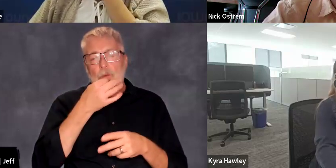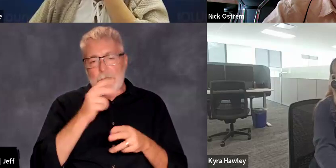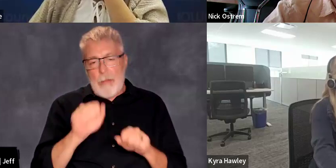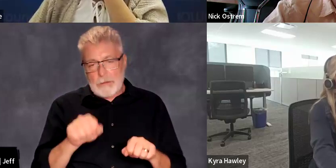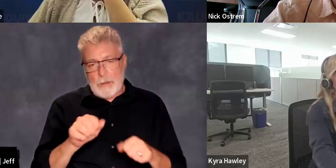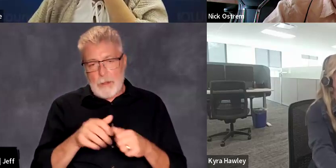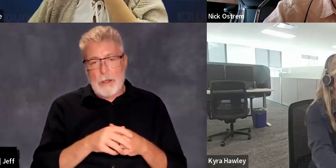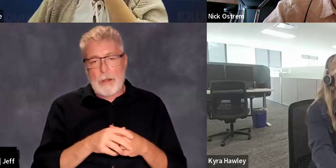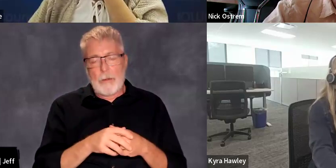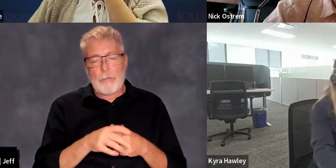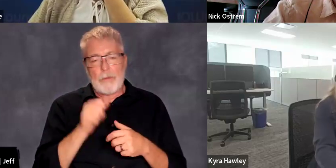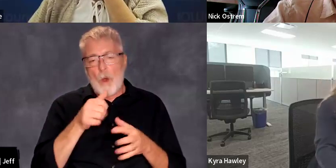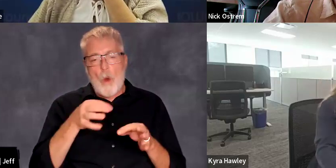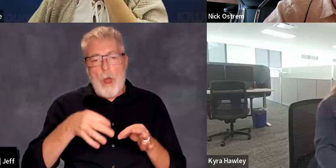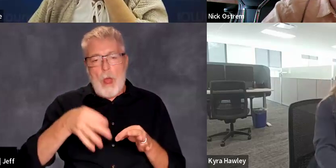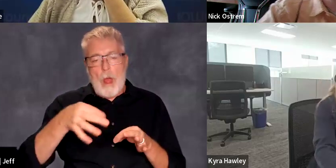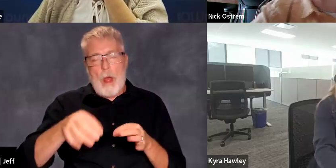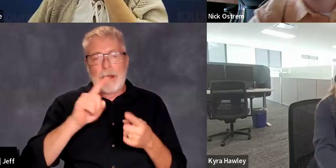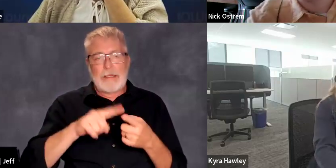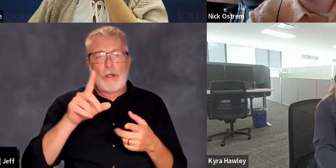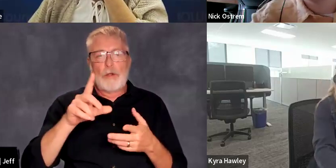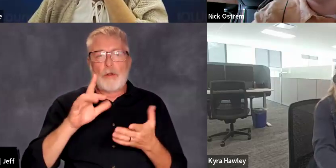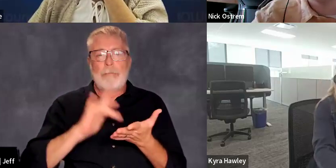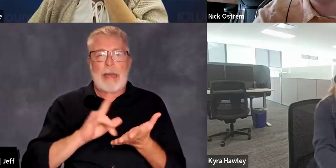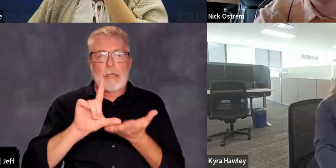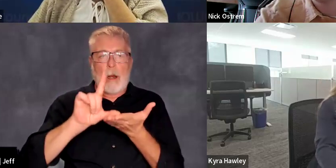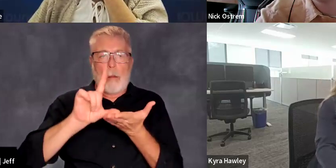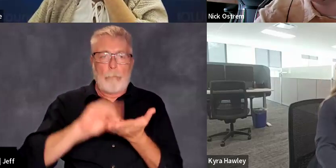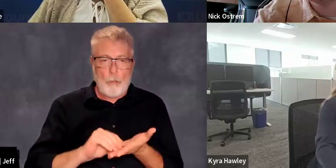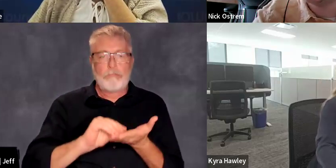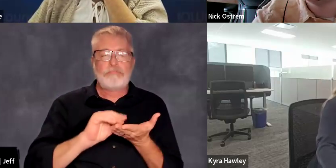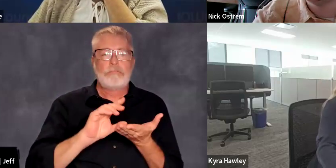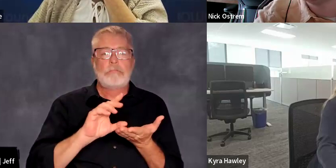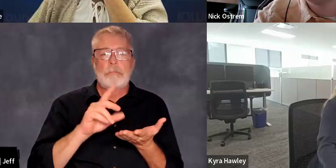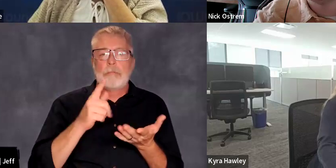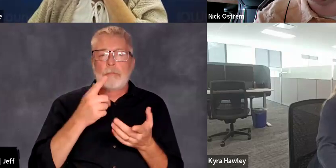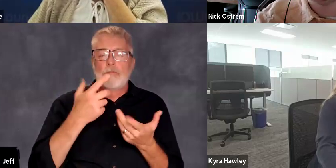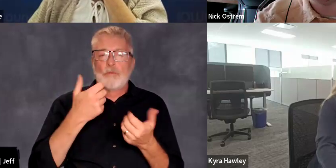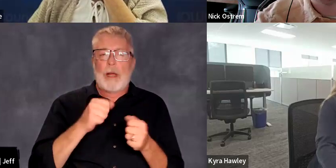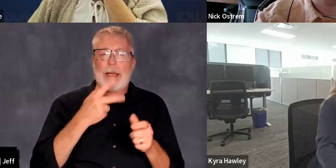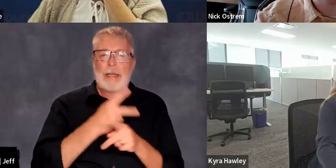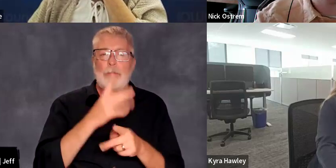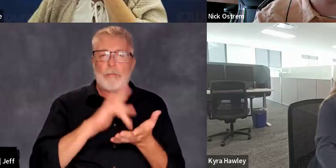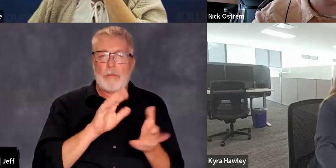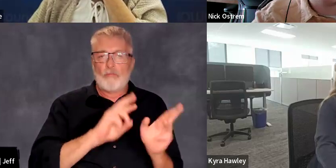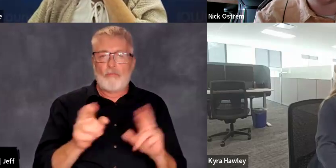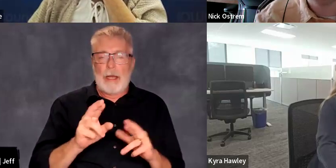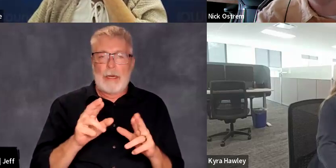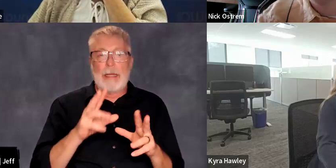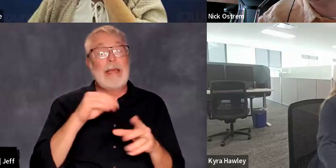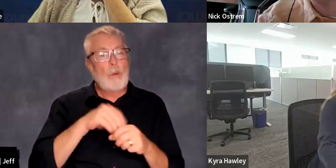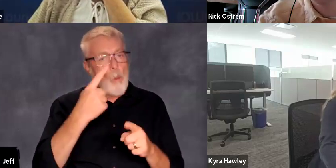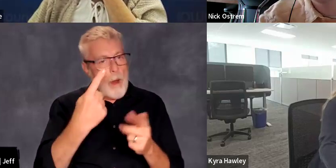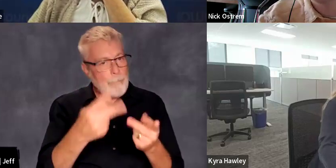Um, don't wait till they're gone to refill. Um, you want to make sure as much as possible that you're keeping medications and supplies in one